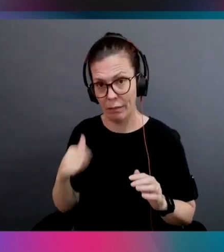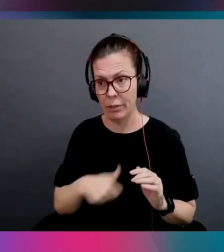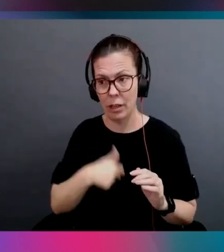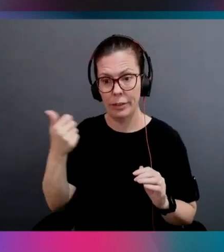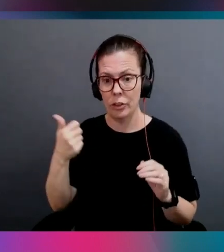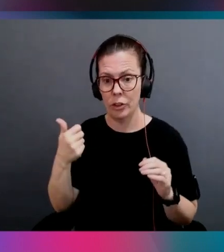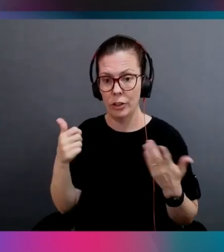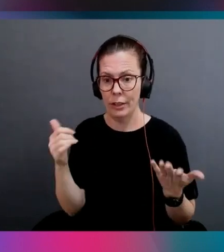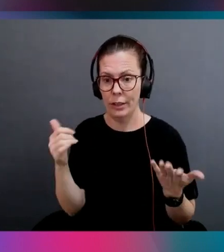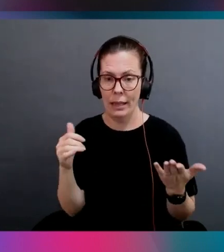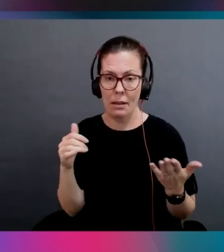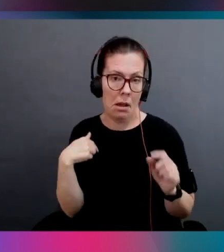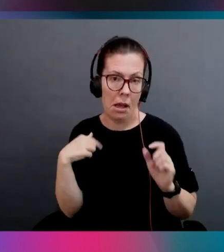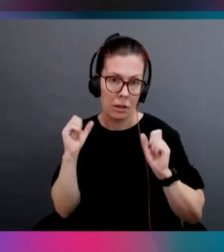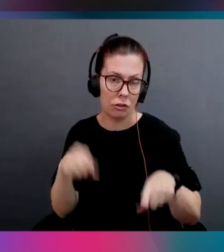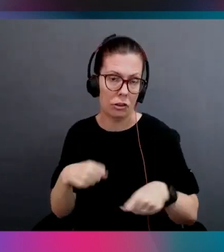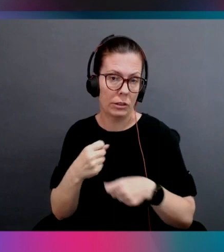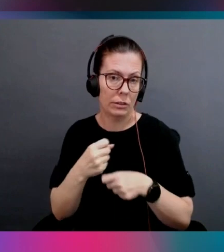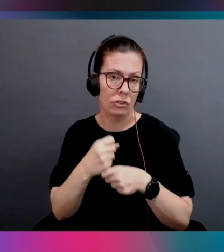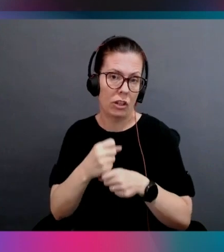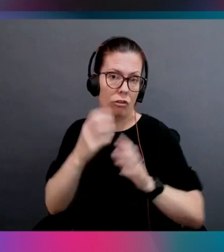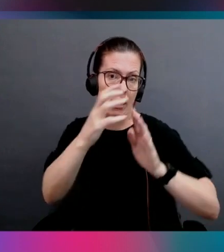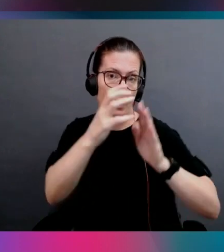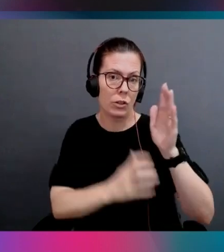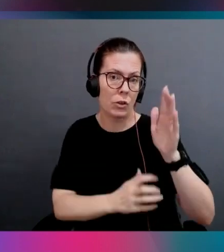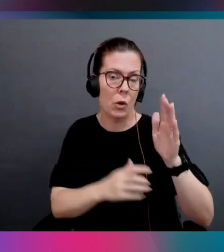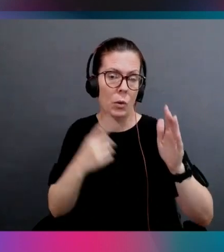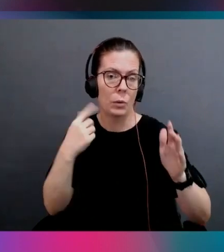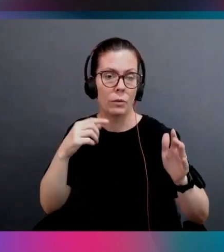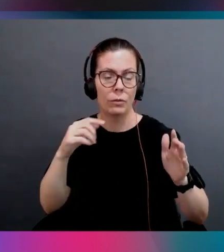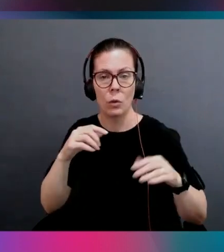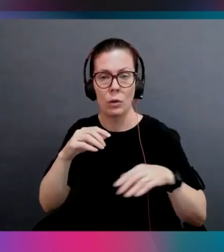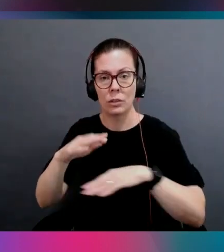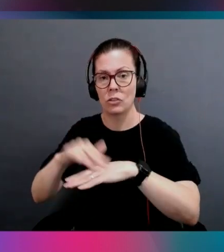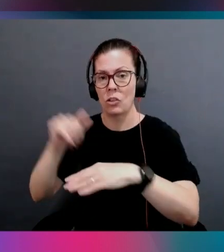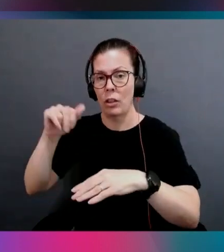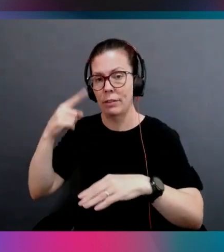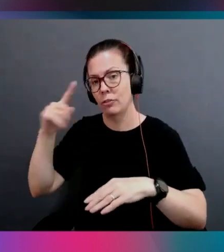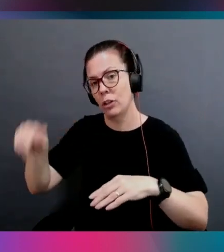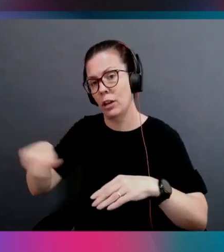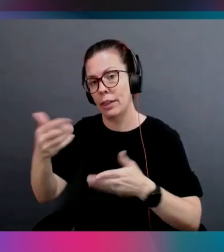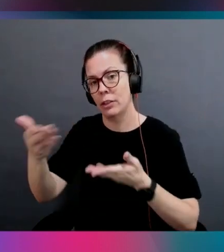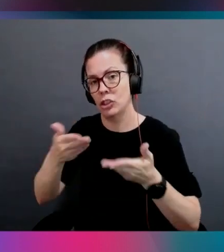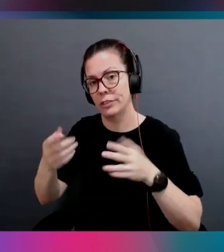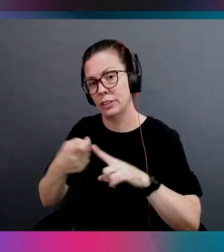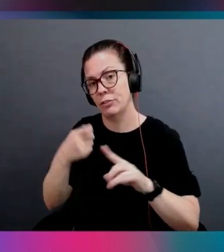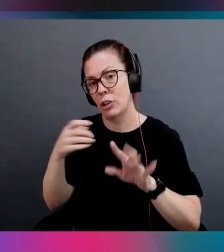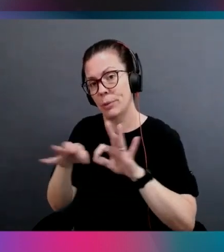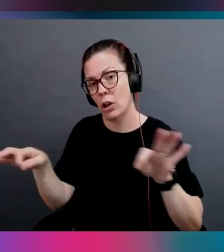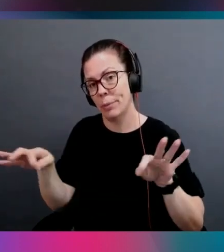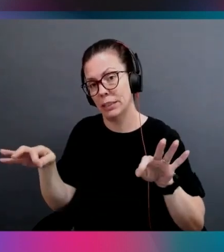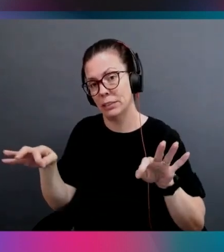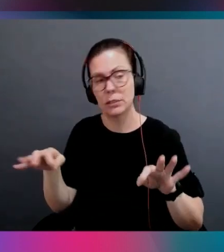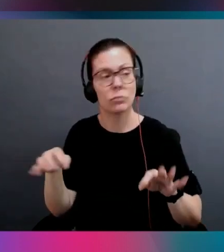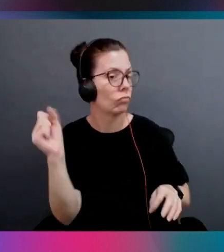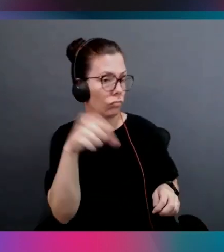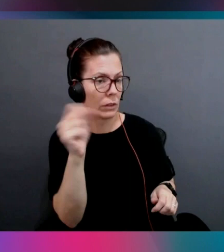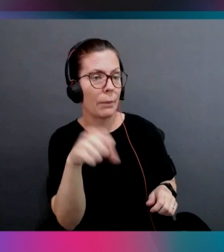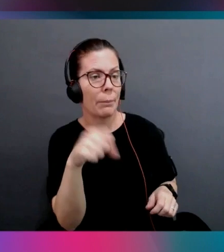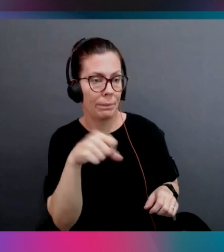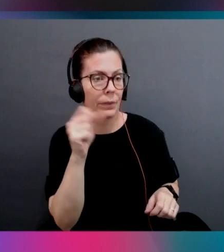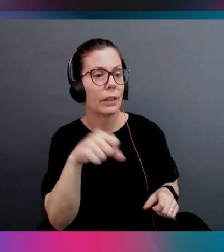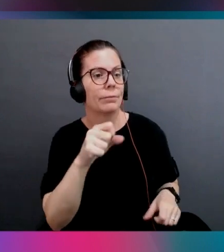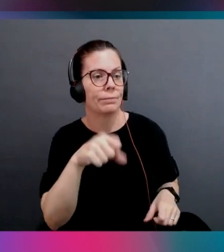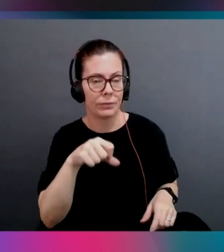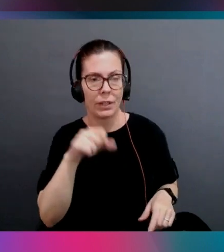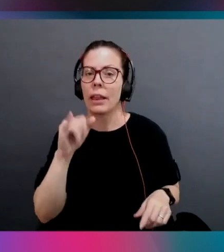like I can generate code for calls to other services too from comments? Absolutely. Oh, yeah. Yes. Yeah. This should be